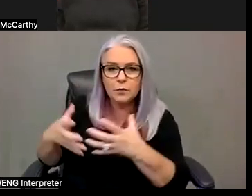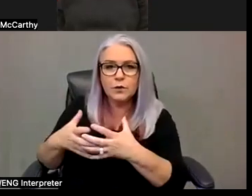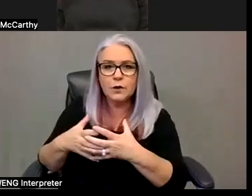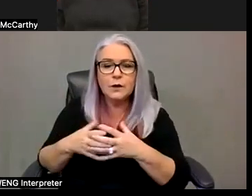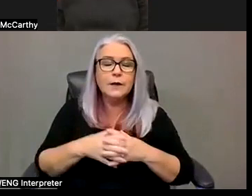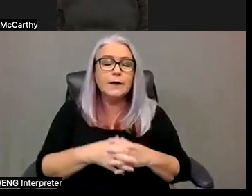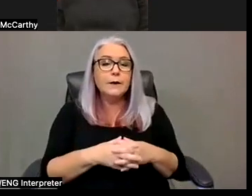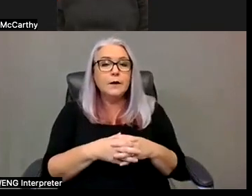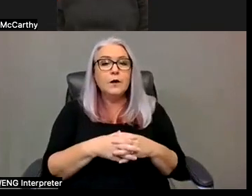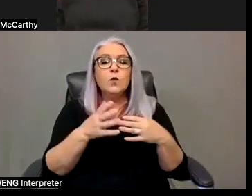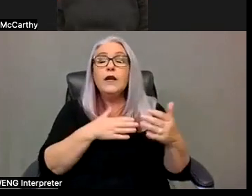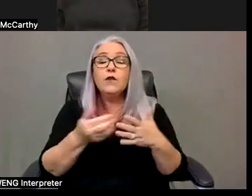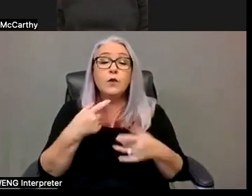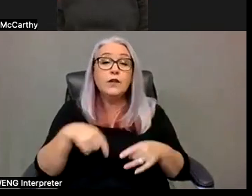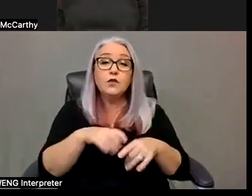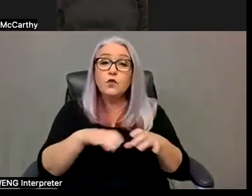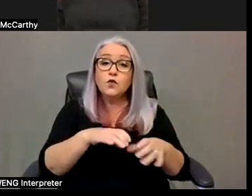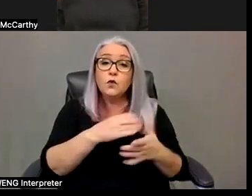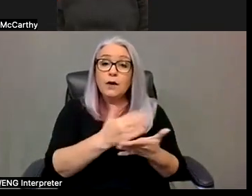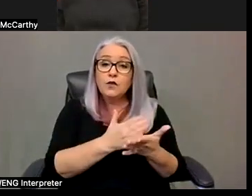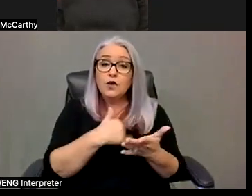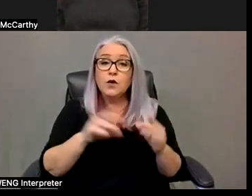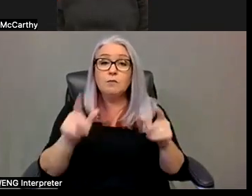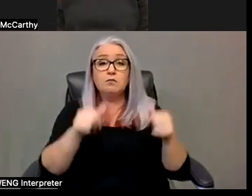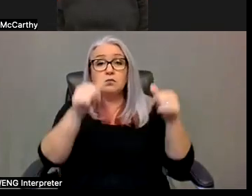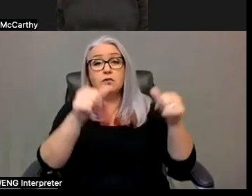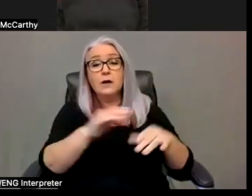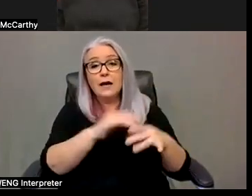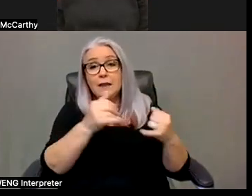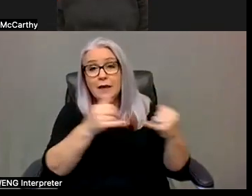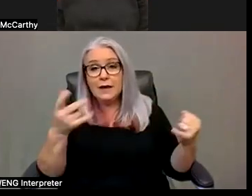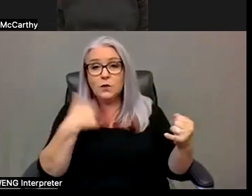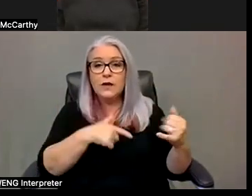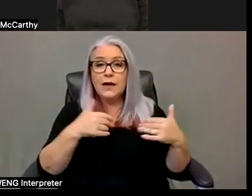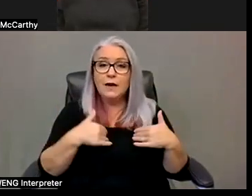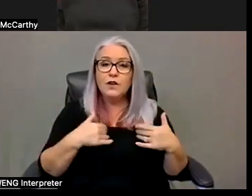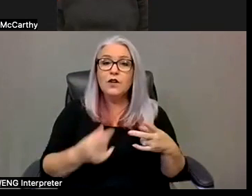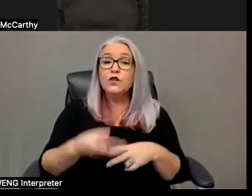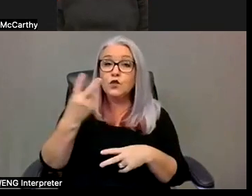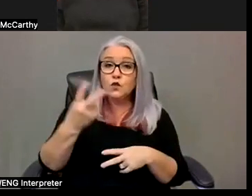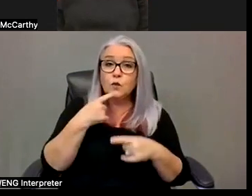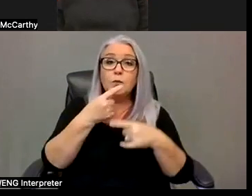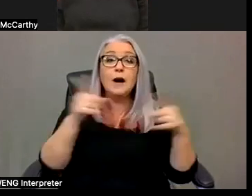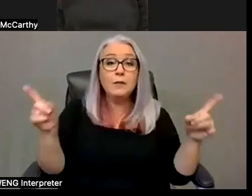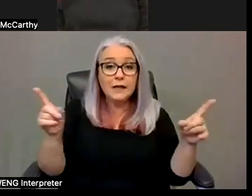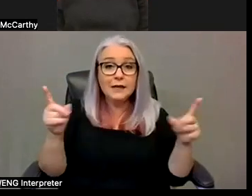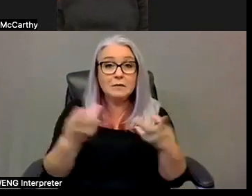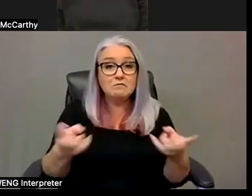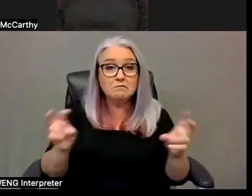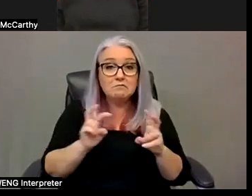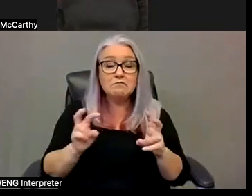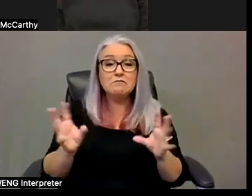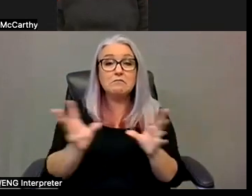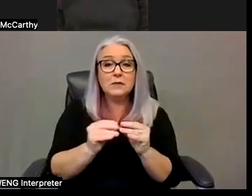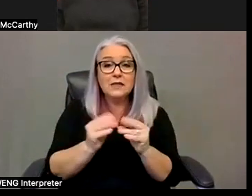Whenever we do our budget, we put it online. We have seminars at the library. We have 2 public hearings at the